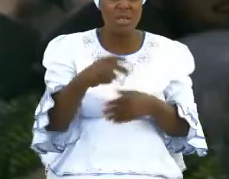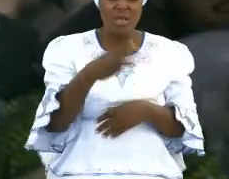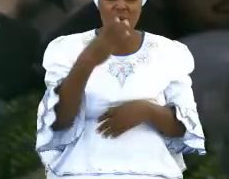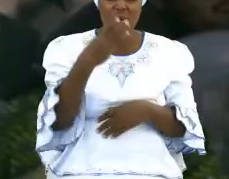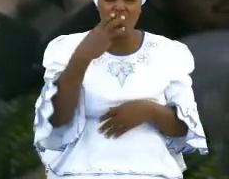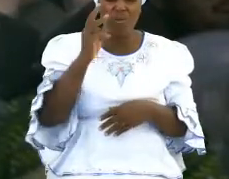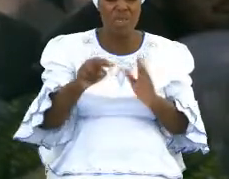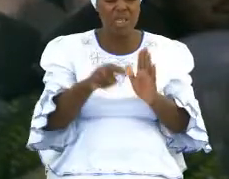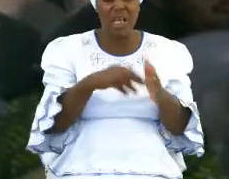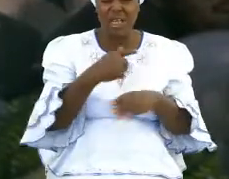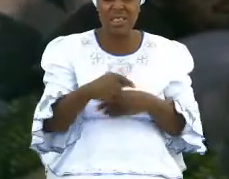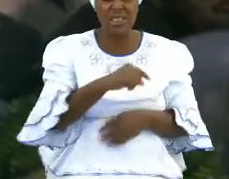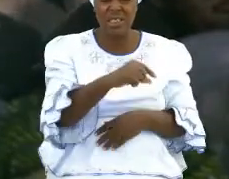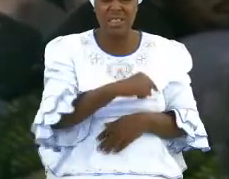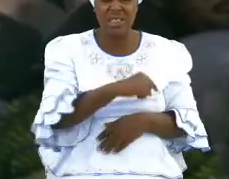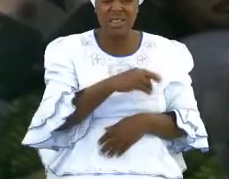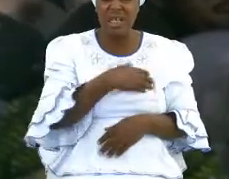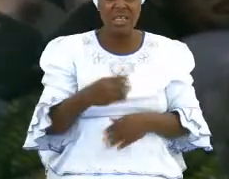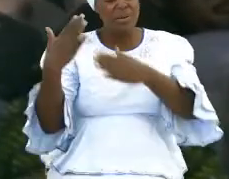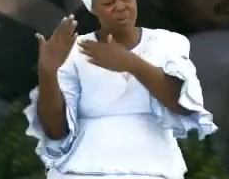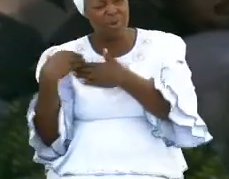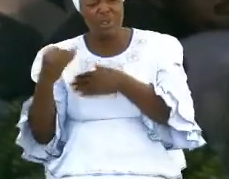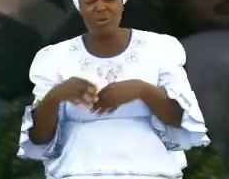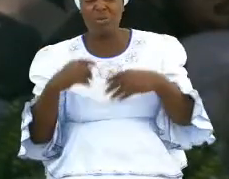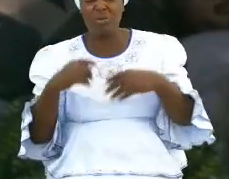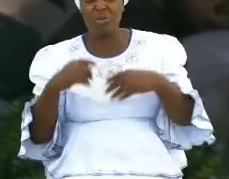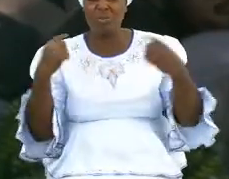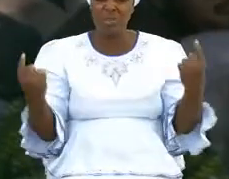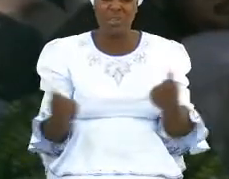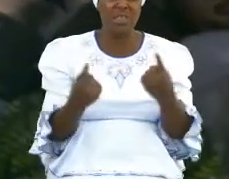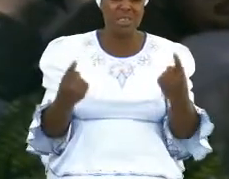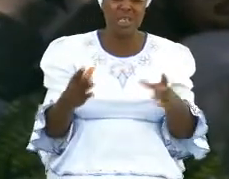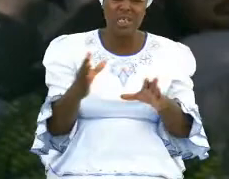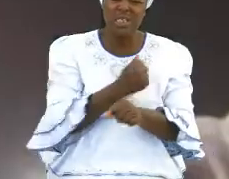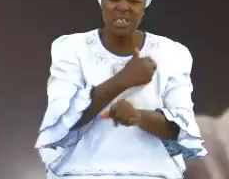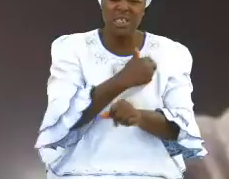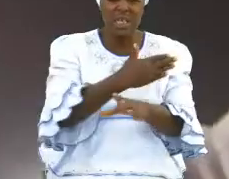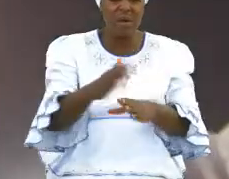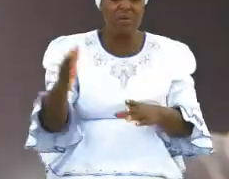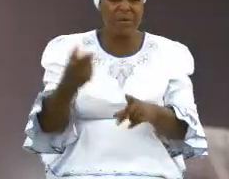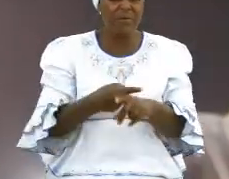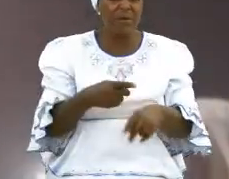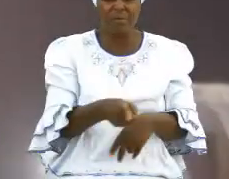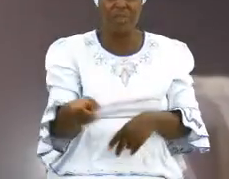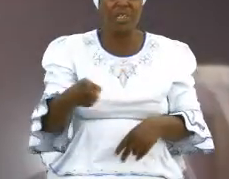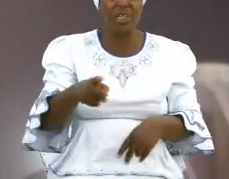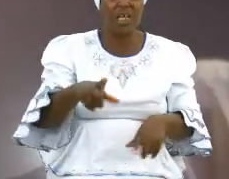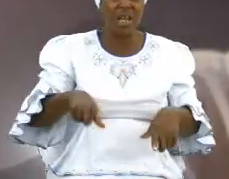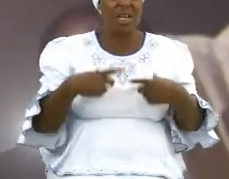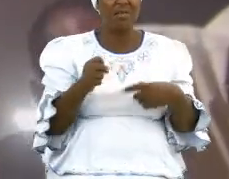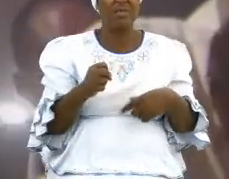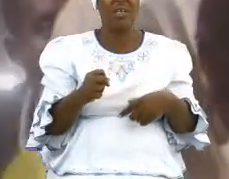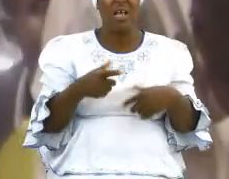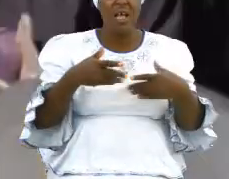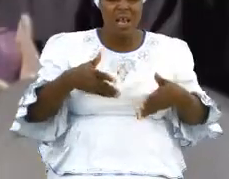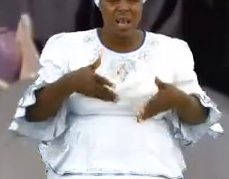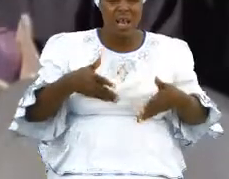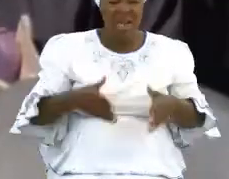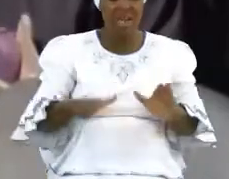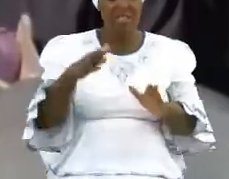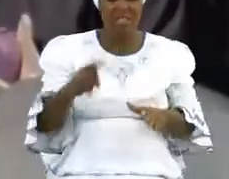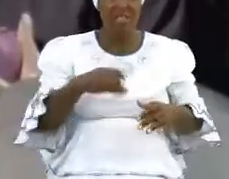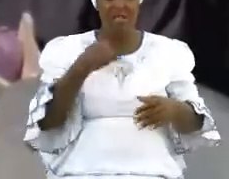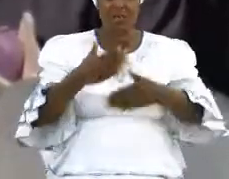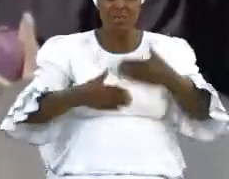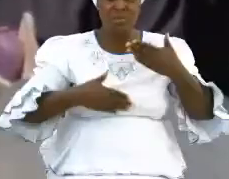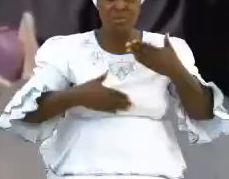guilt and the burden of sin take away from their lives. Let the joy of